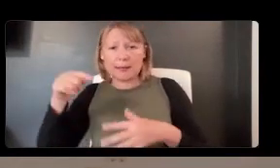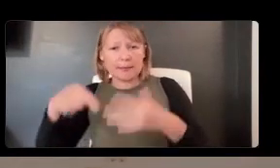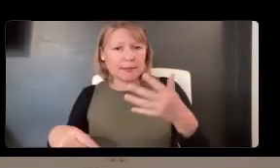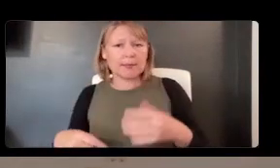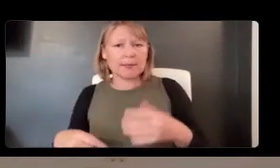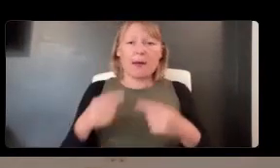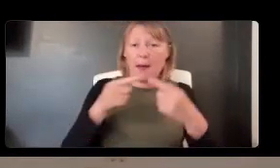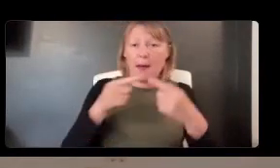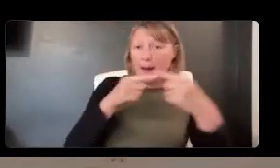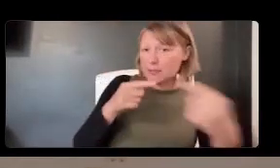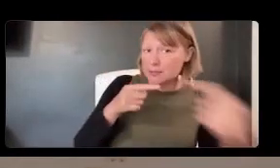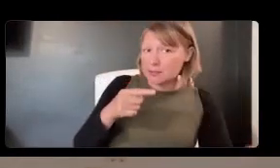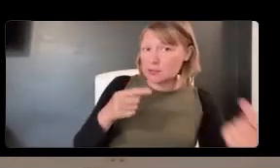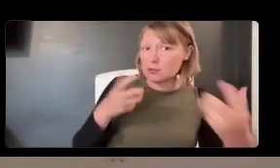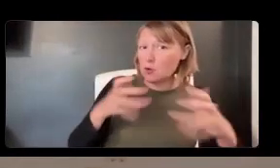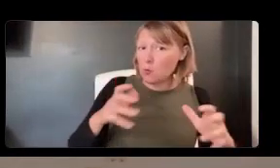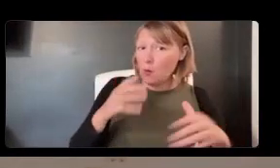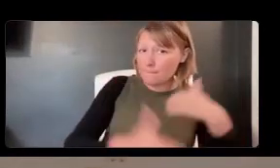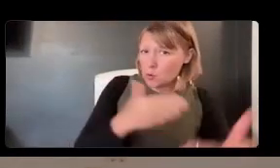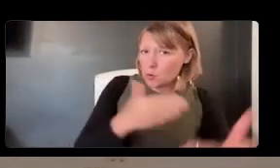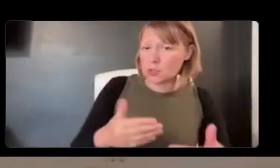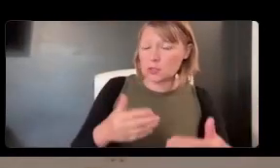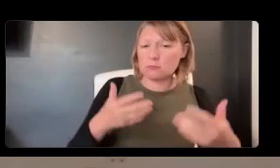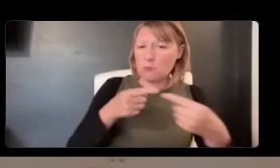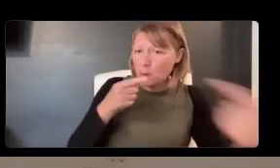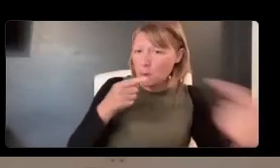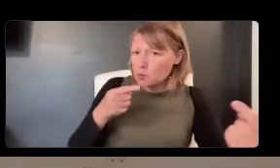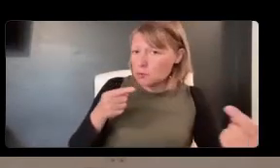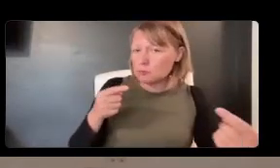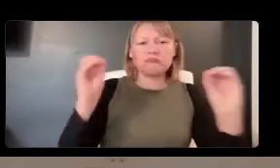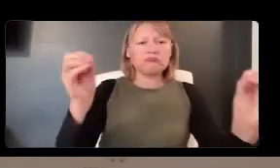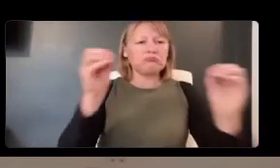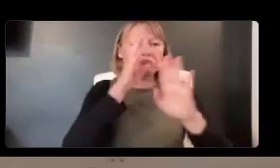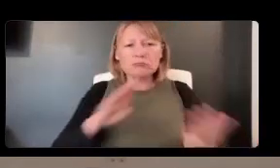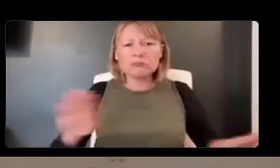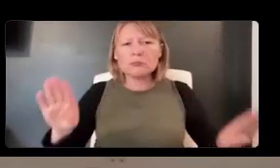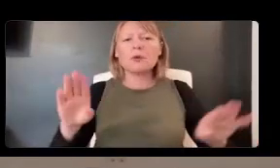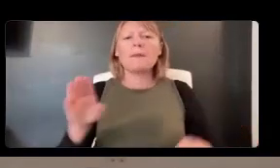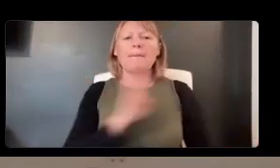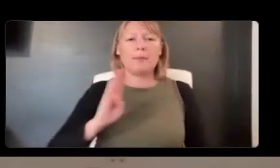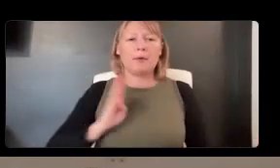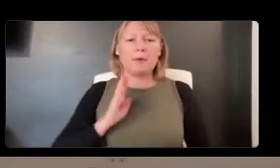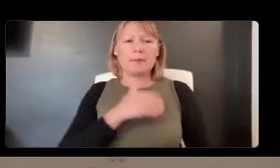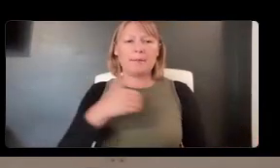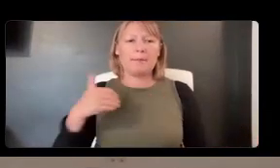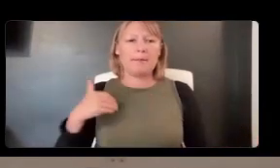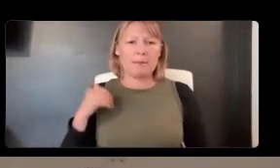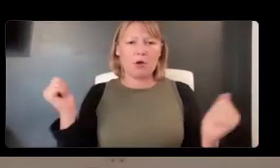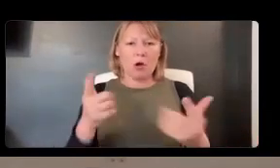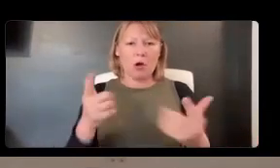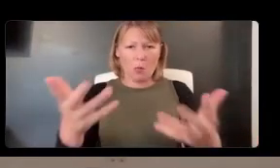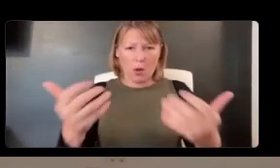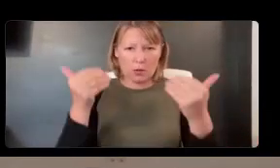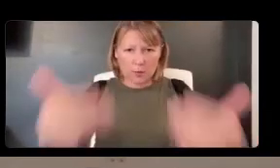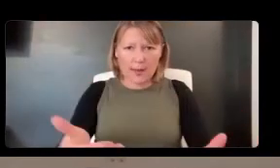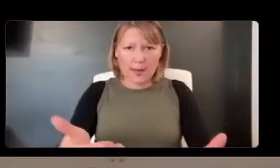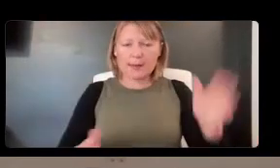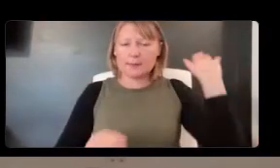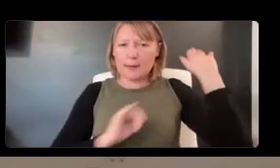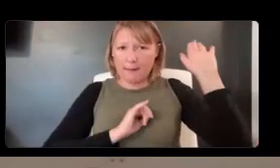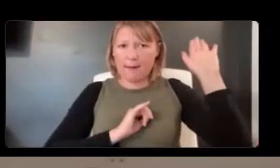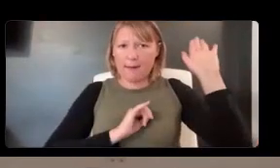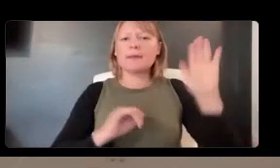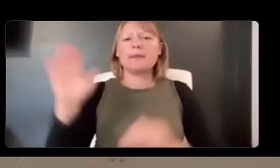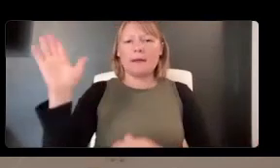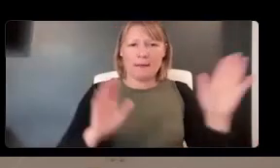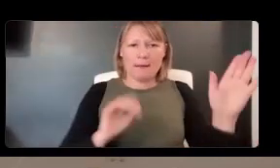any opposition to the motion? Okay, hearing none. Board members, all in favor, please say aye. Aye. All